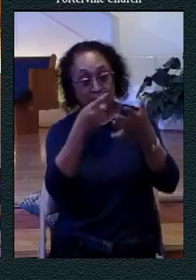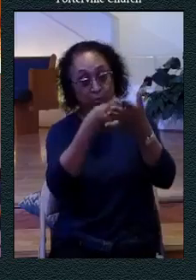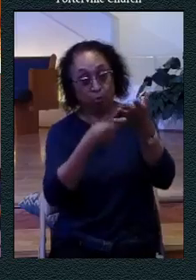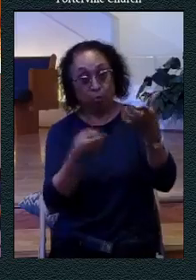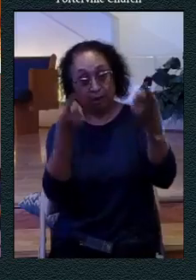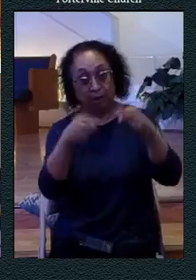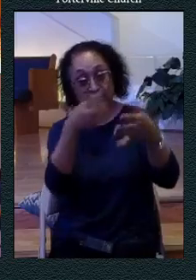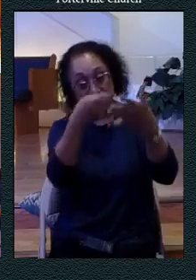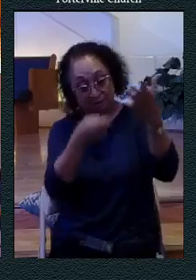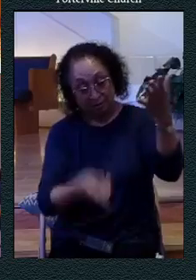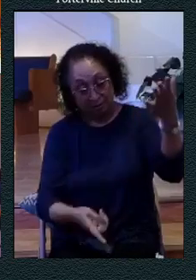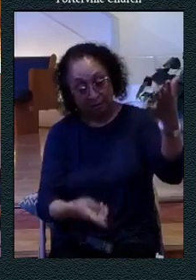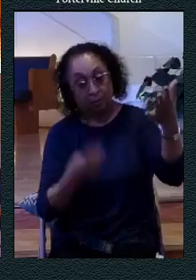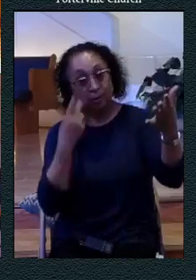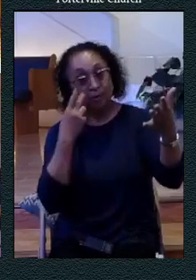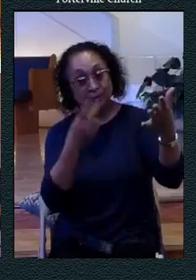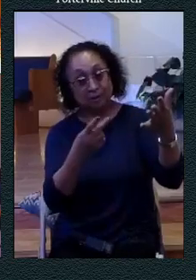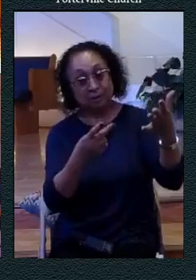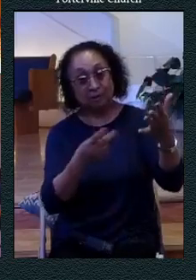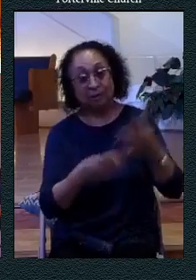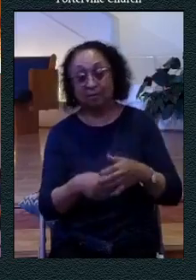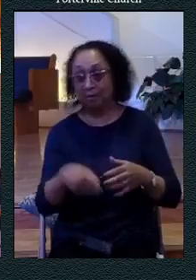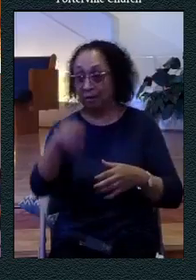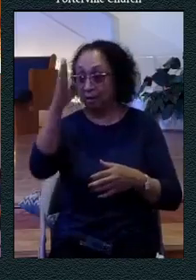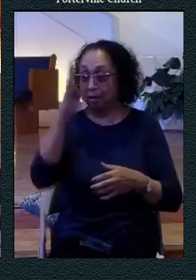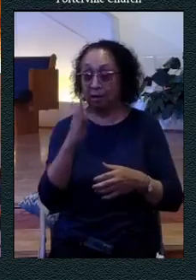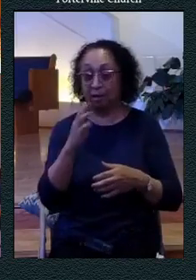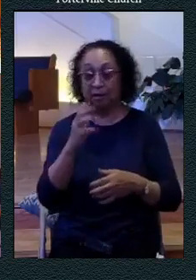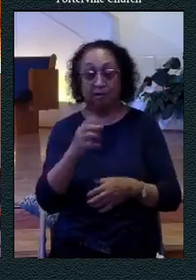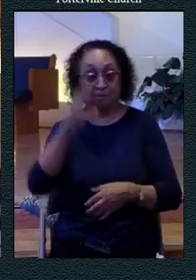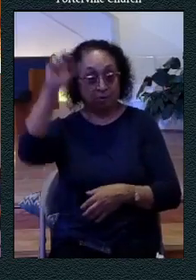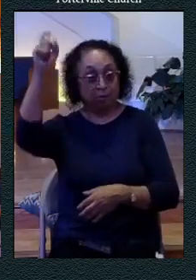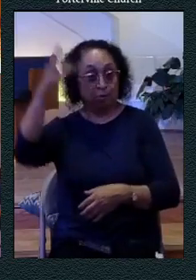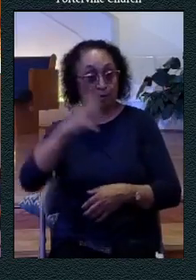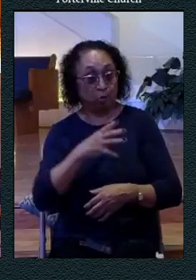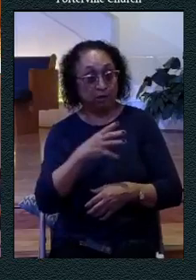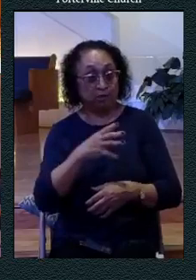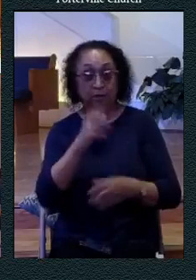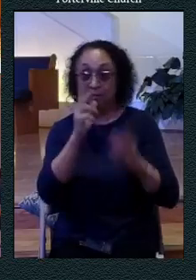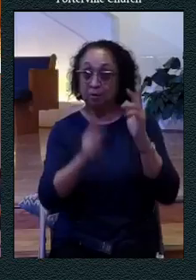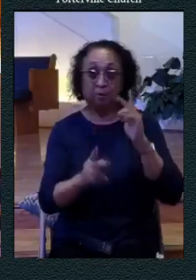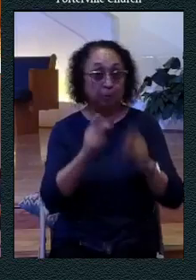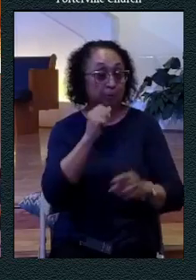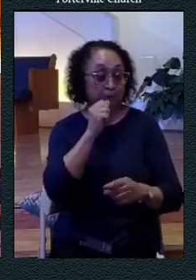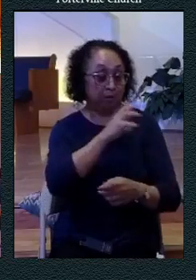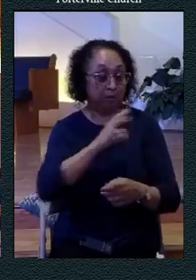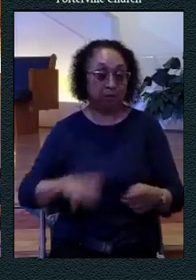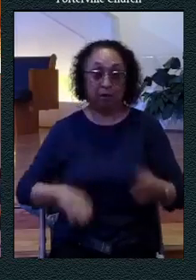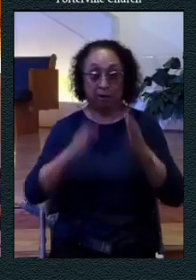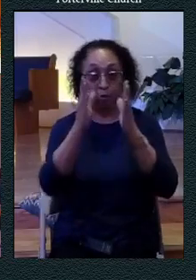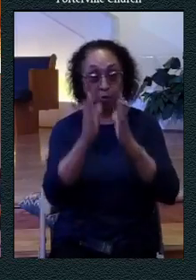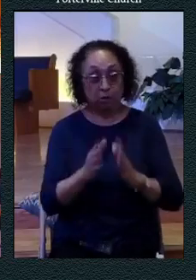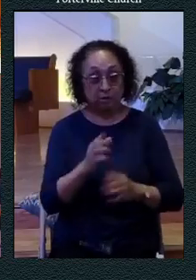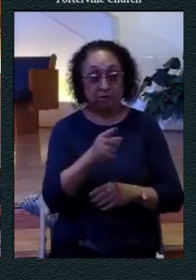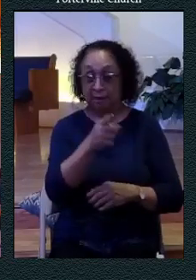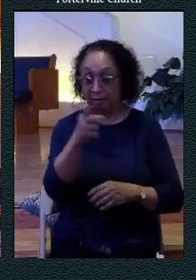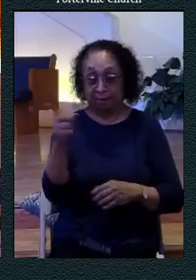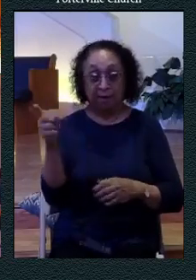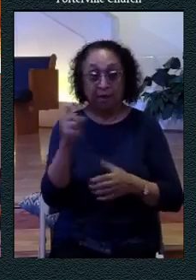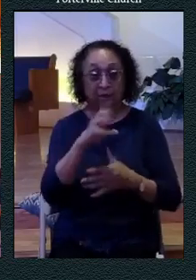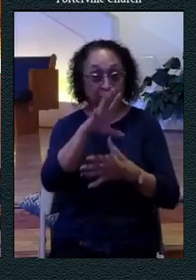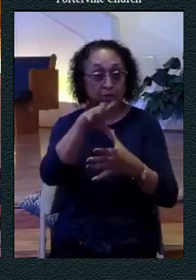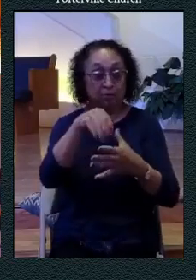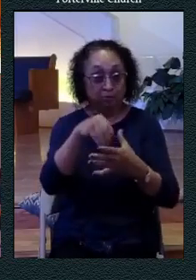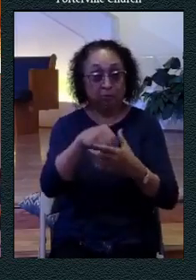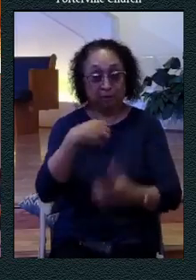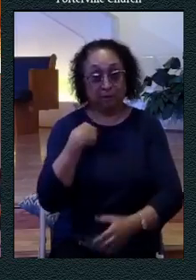God's common grace, that even people who aren't even Christians engage in volunteer activities. They give to others. So if you